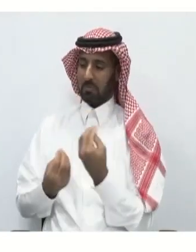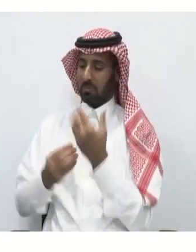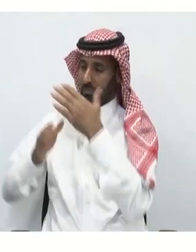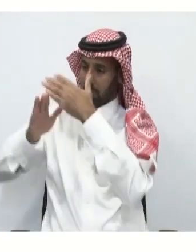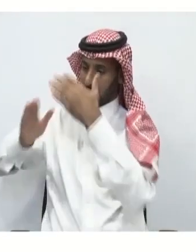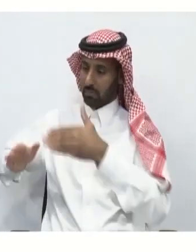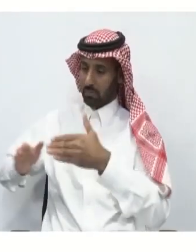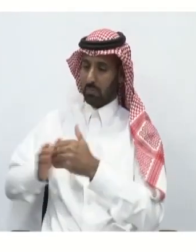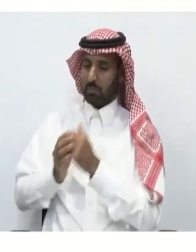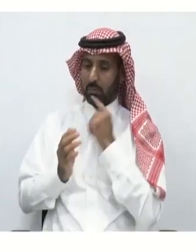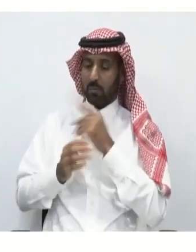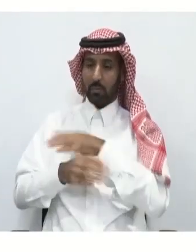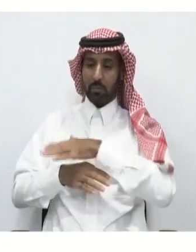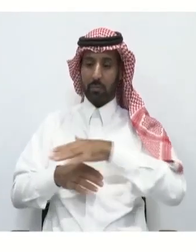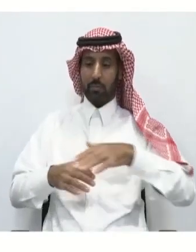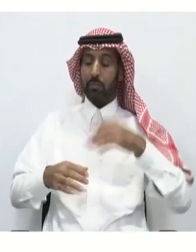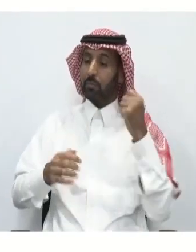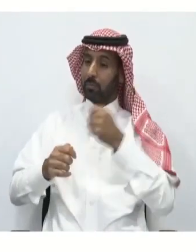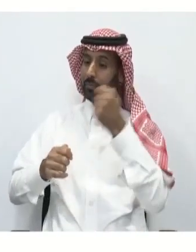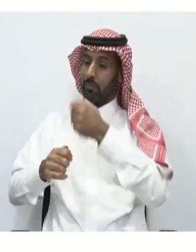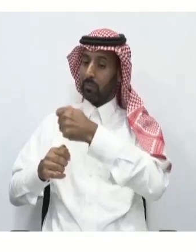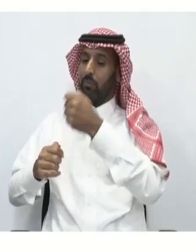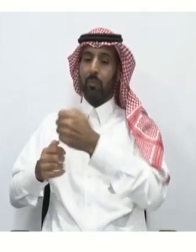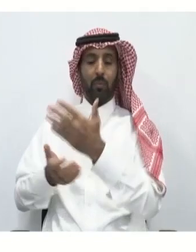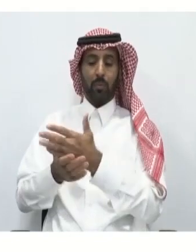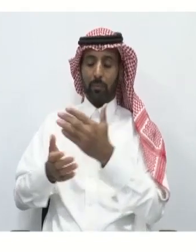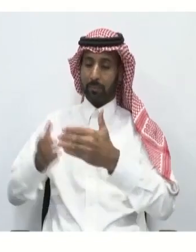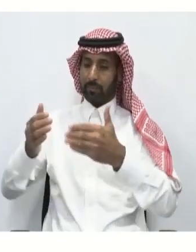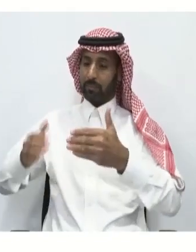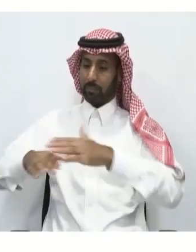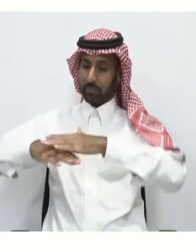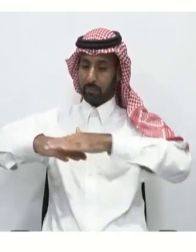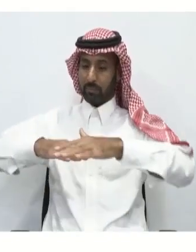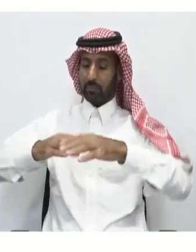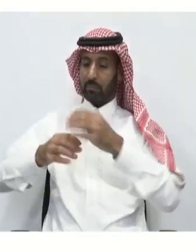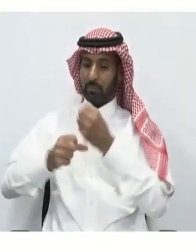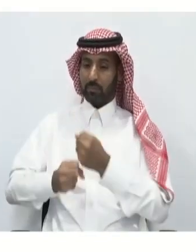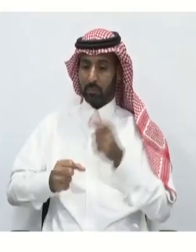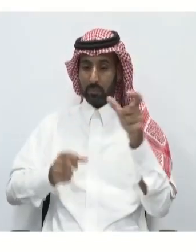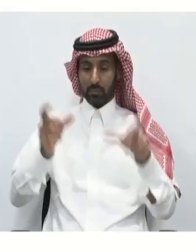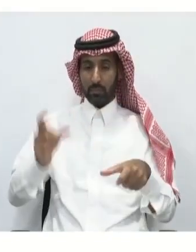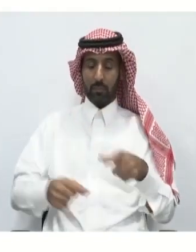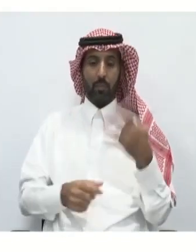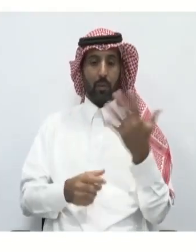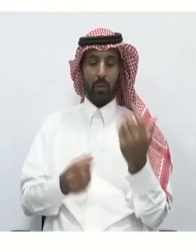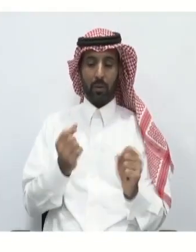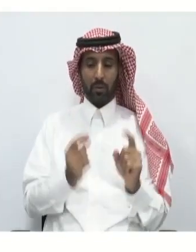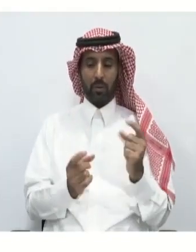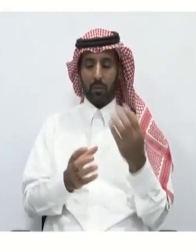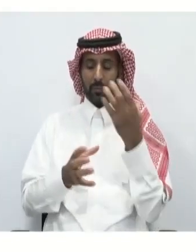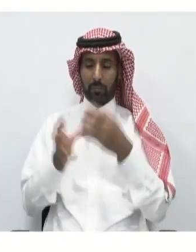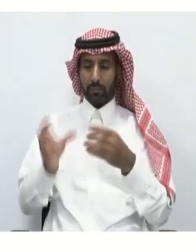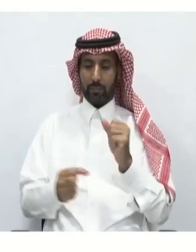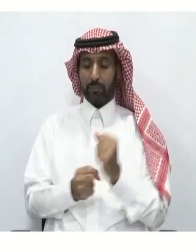in 1976 using hand construction methods that left the local ecosystem undisturbed. Each of the 18